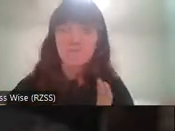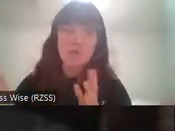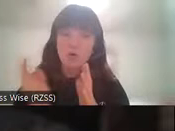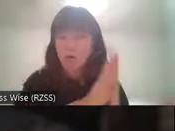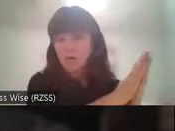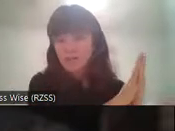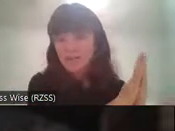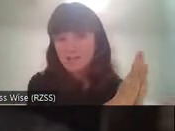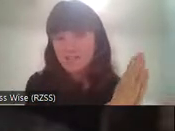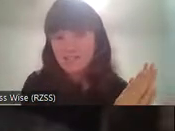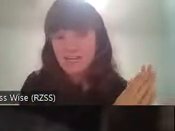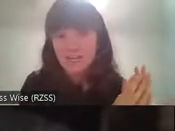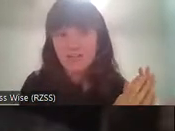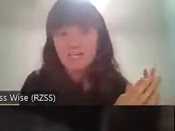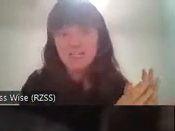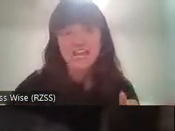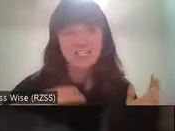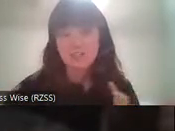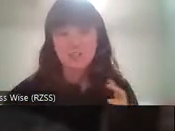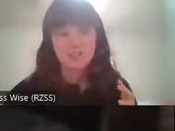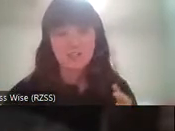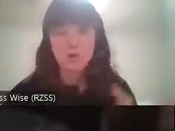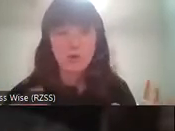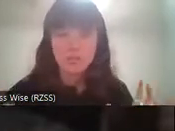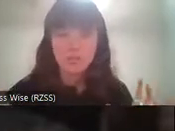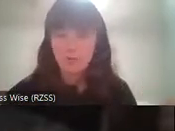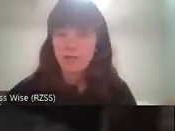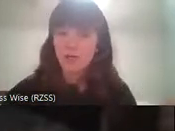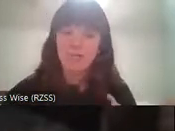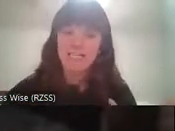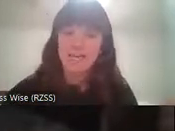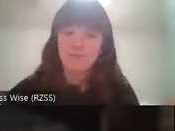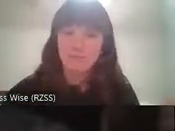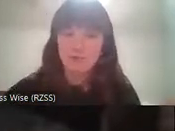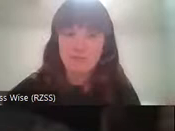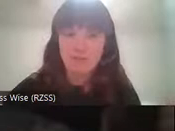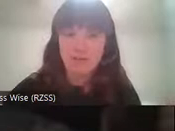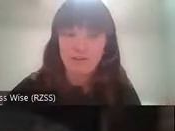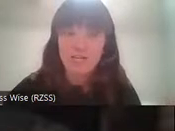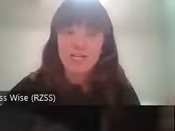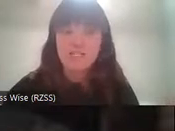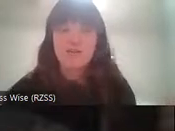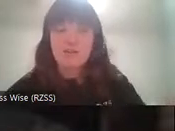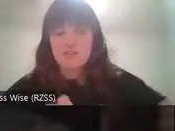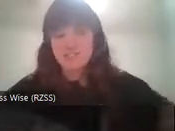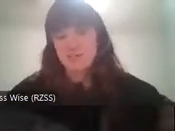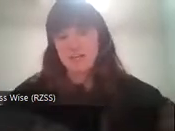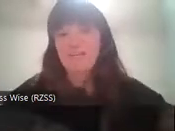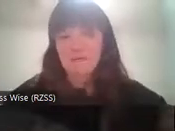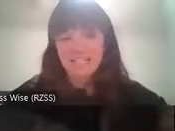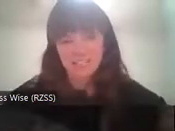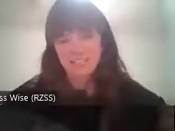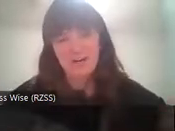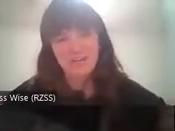activity, or at the other end of the scale, just adding to the noise of an already catered for demographic. So this is